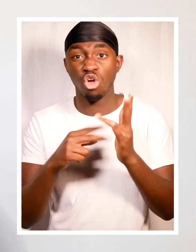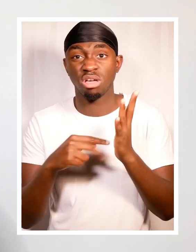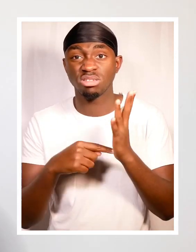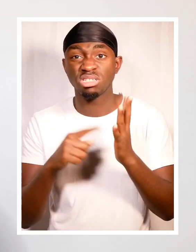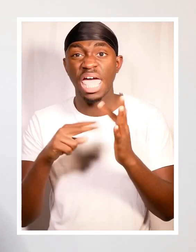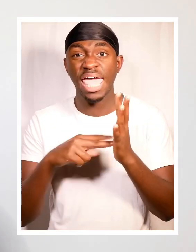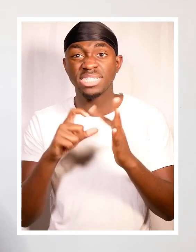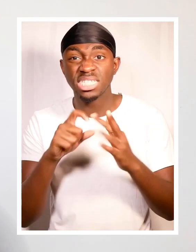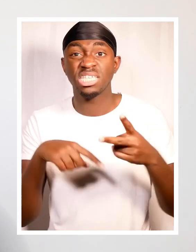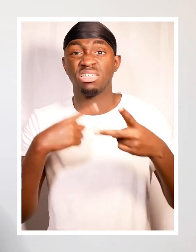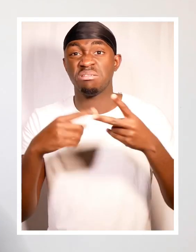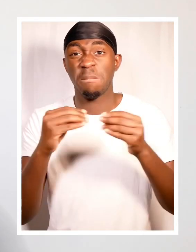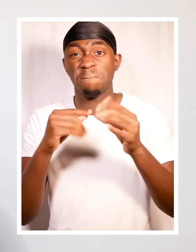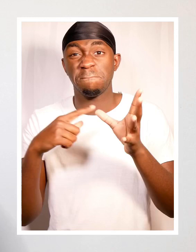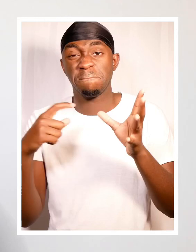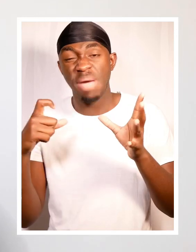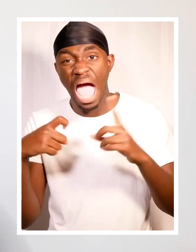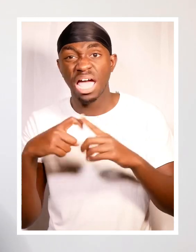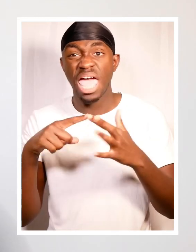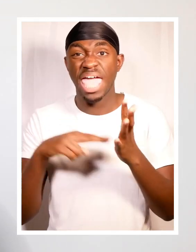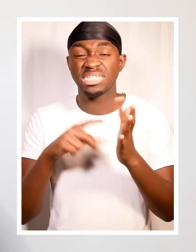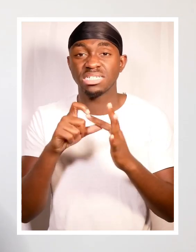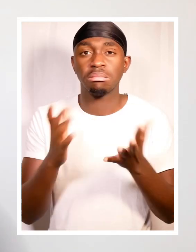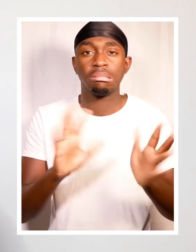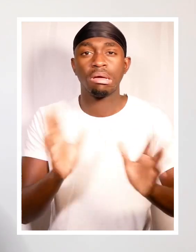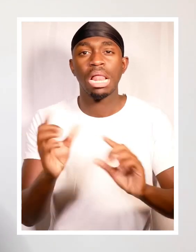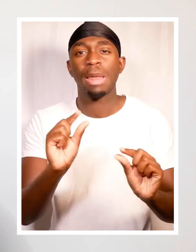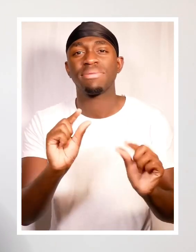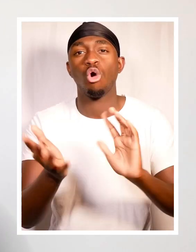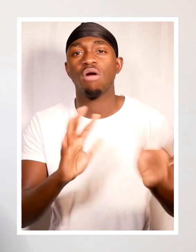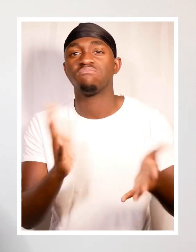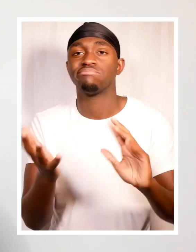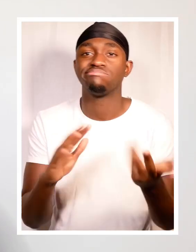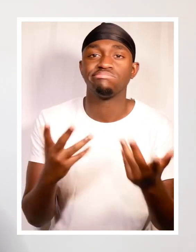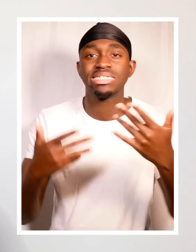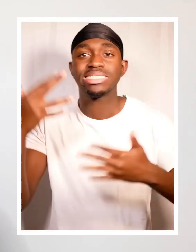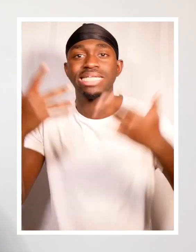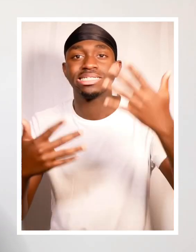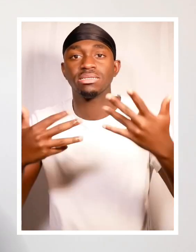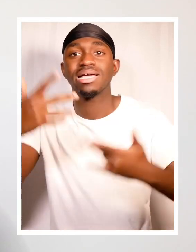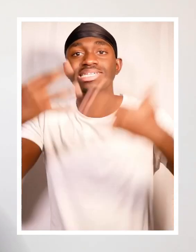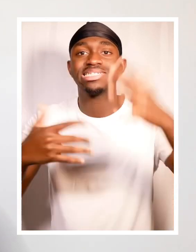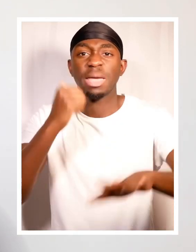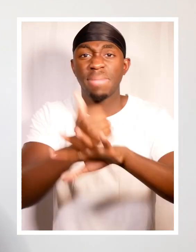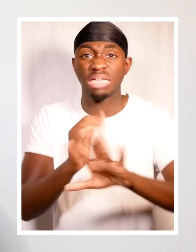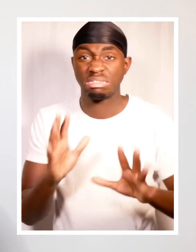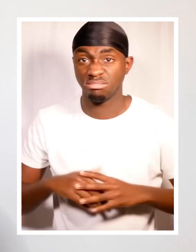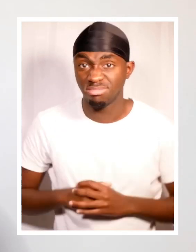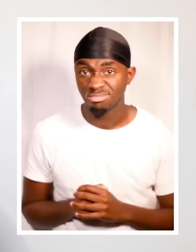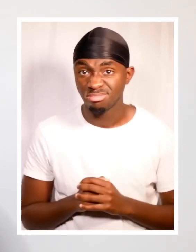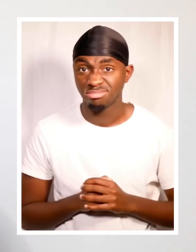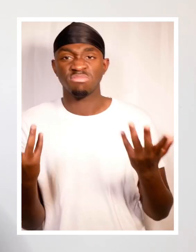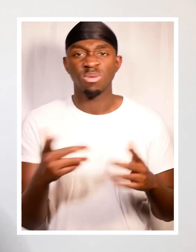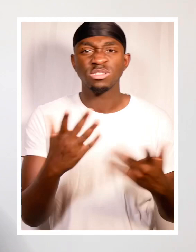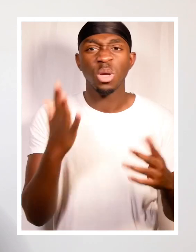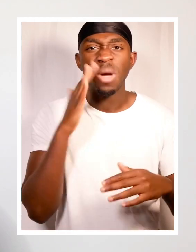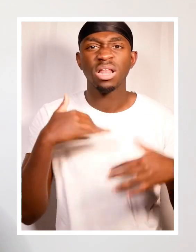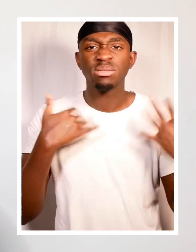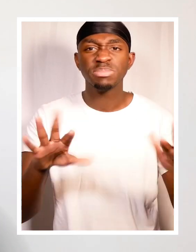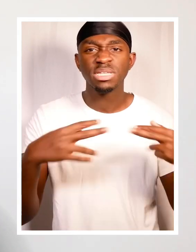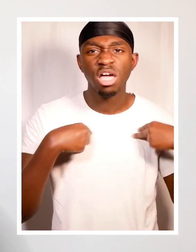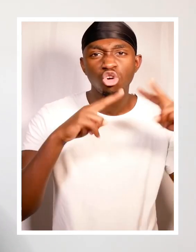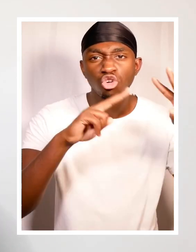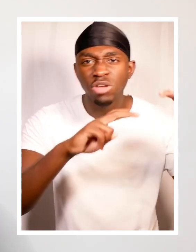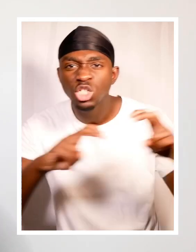full stack development for the most part unless a boot camp specifically says this is for just